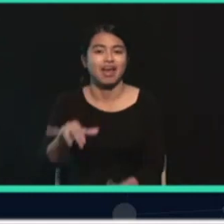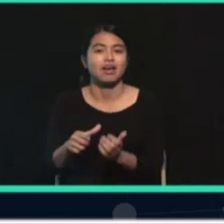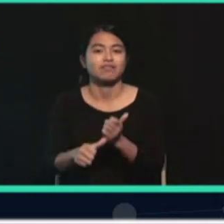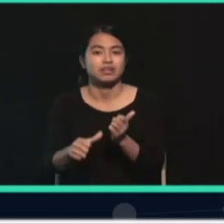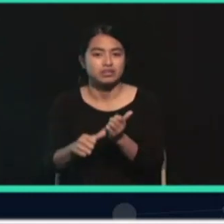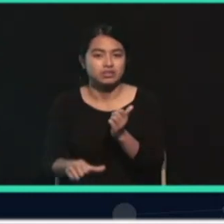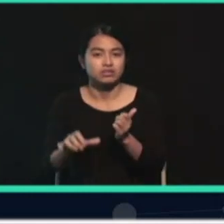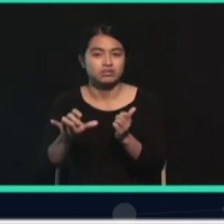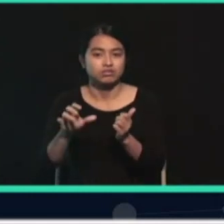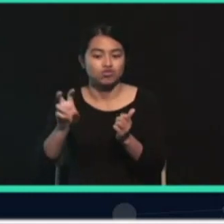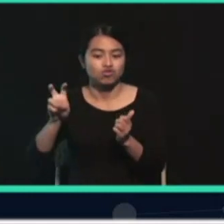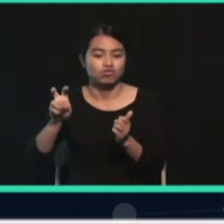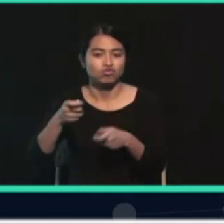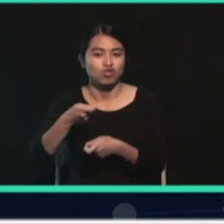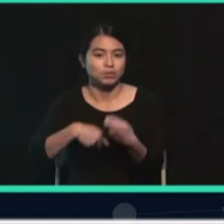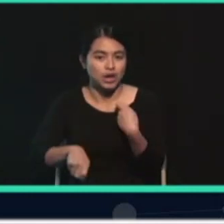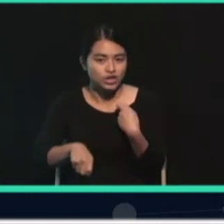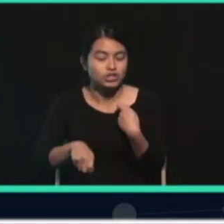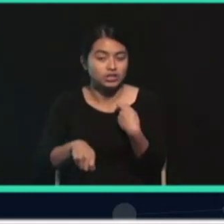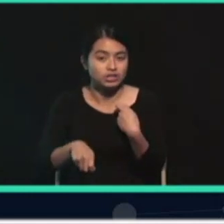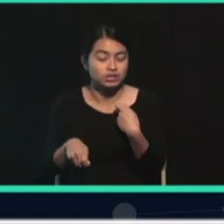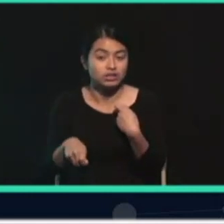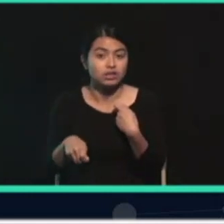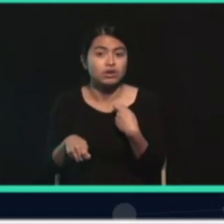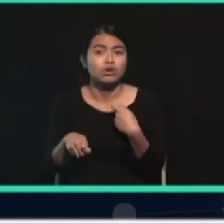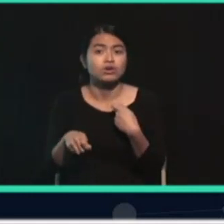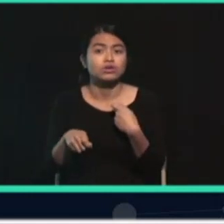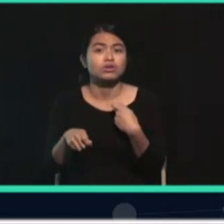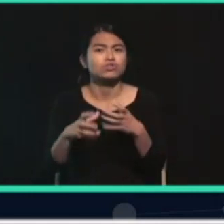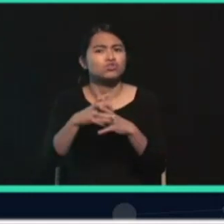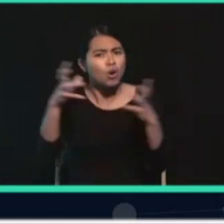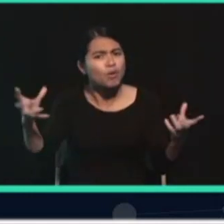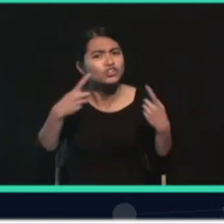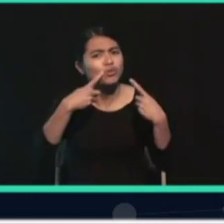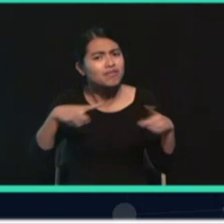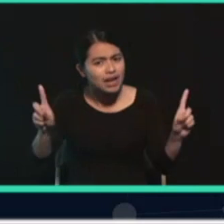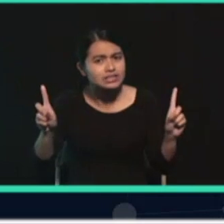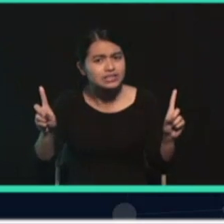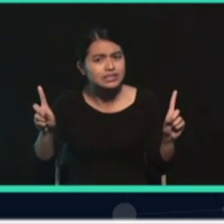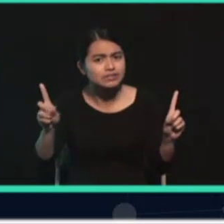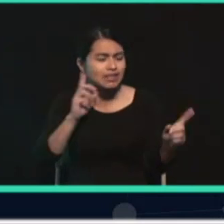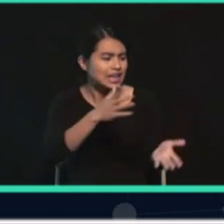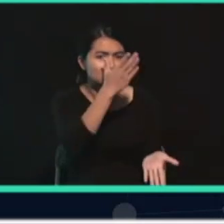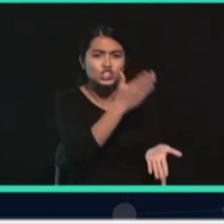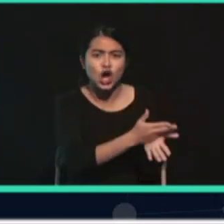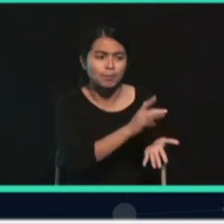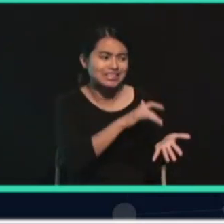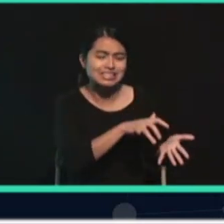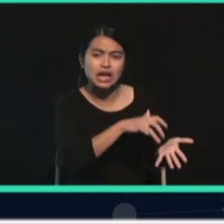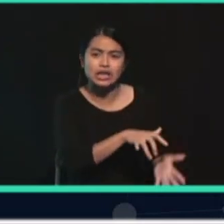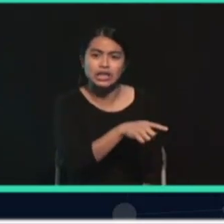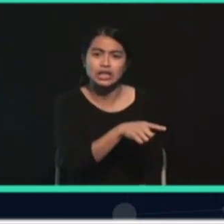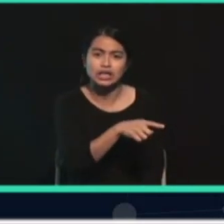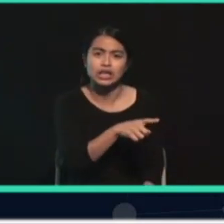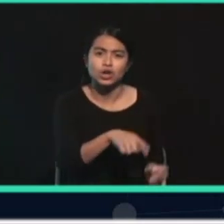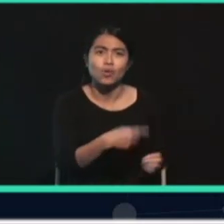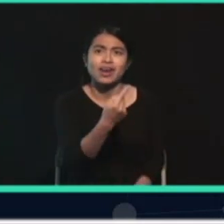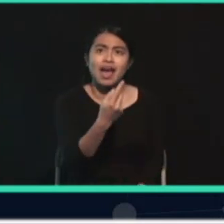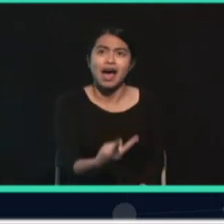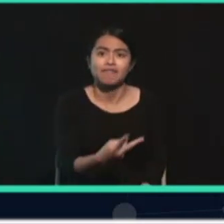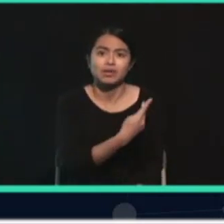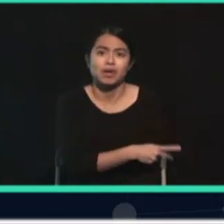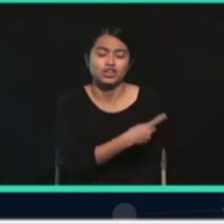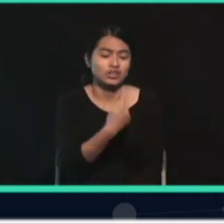microbiota transplantation was so much more effective that they stopped the study after half the patients, saying we cannot treat